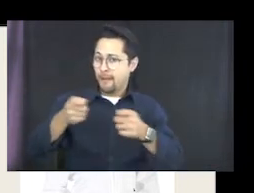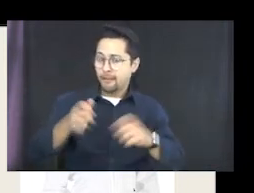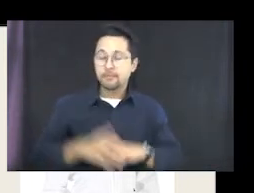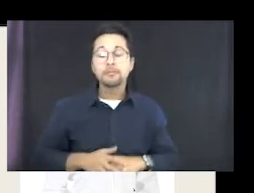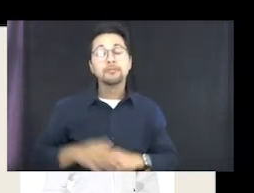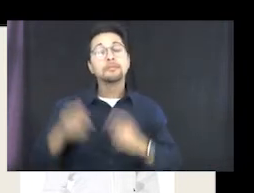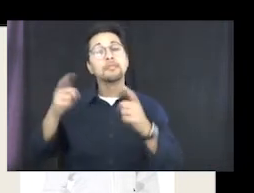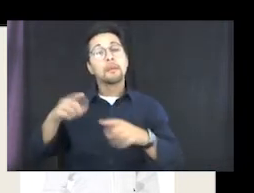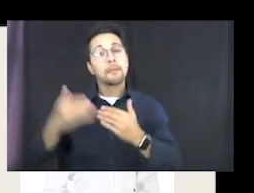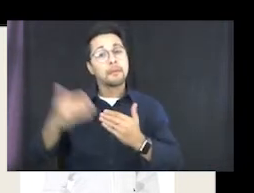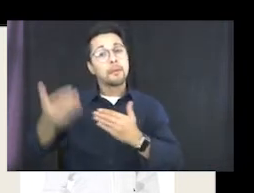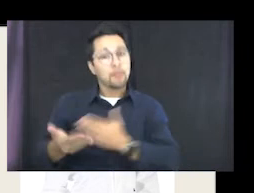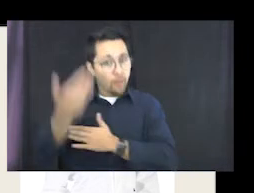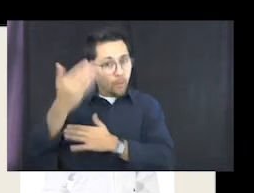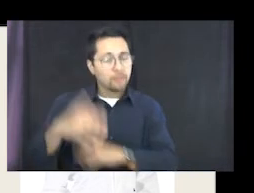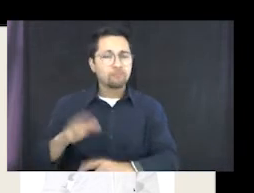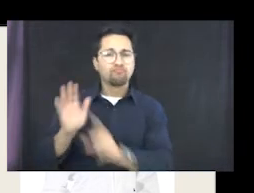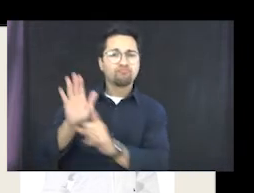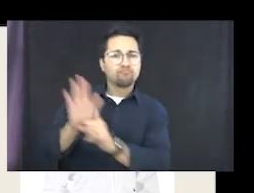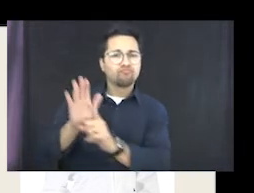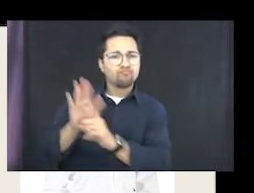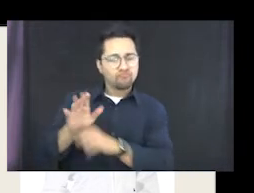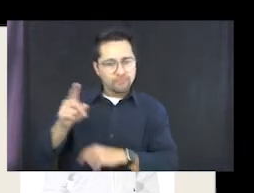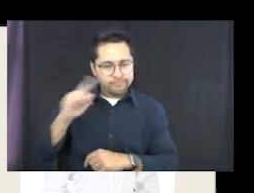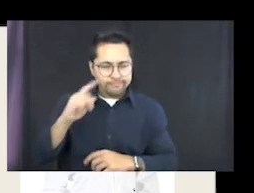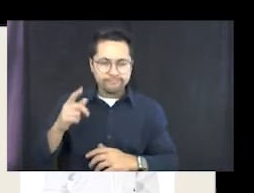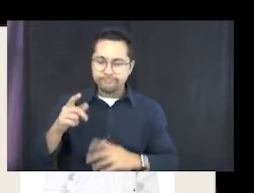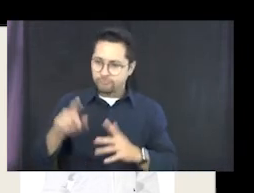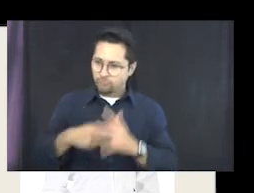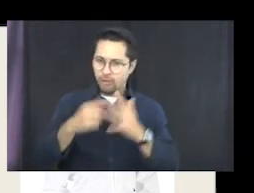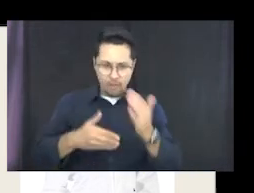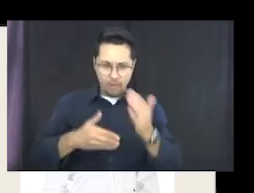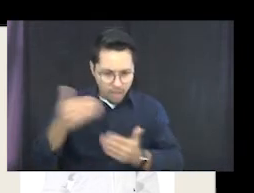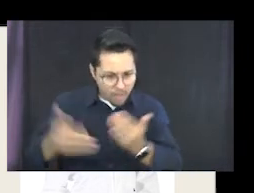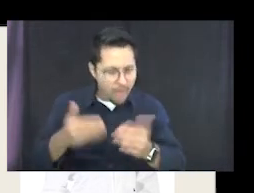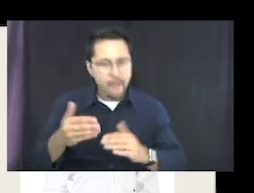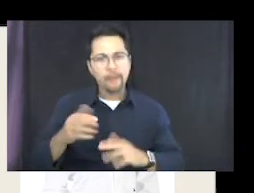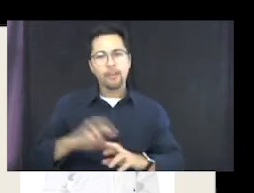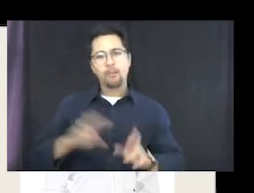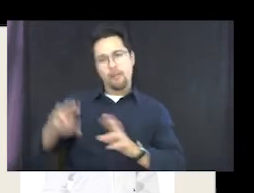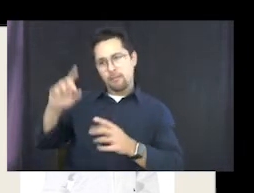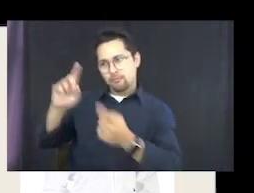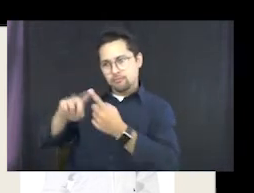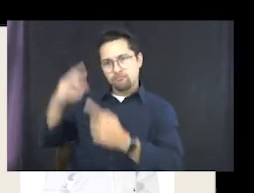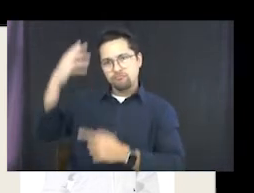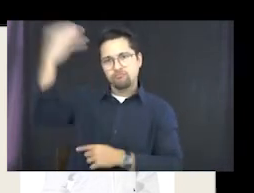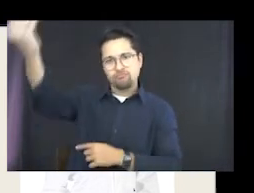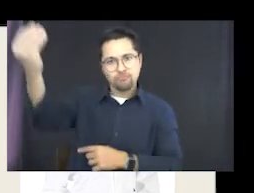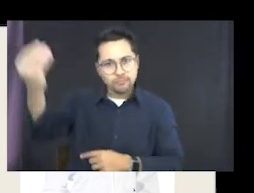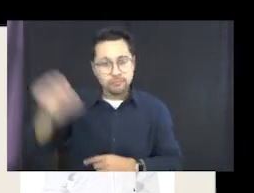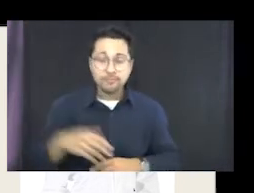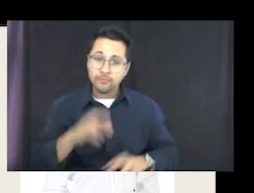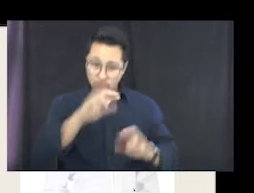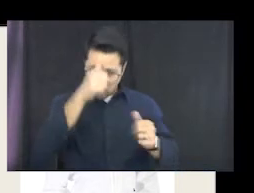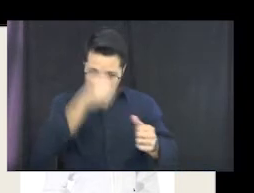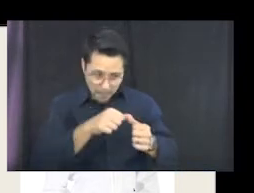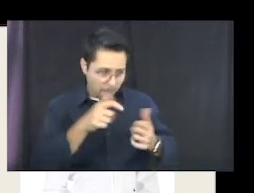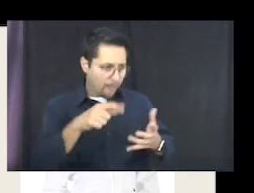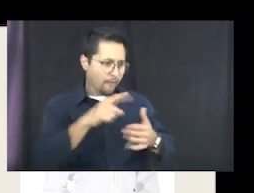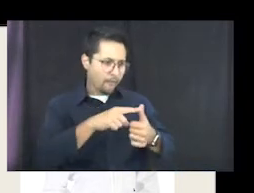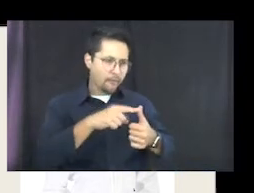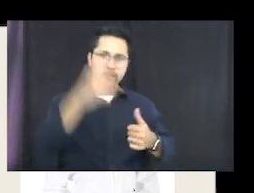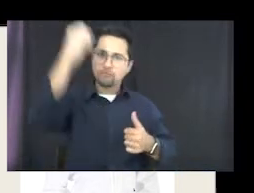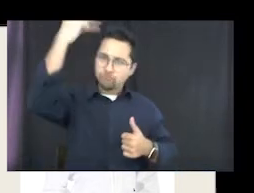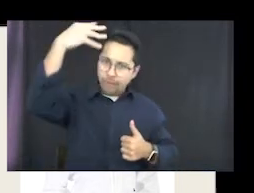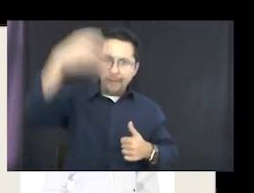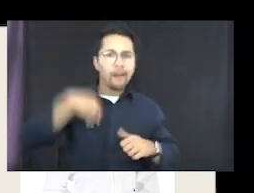off the next morning, you initiate the task of getting ready to leave. You remember what needs to be done, such as the shower, getting